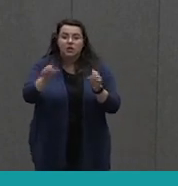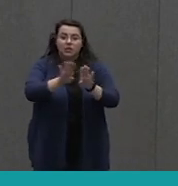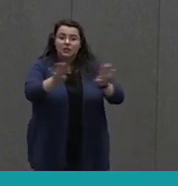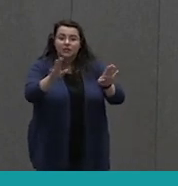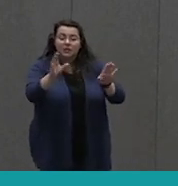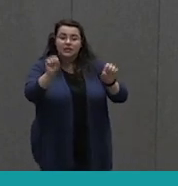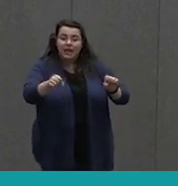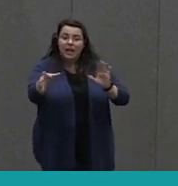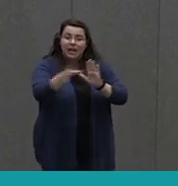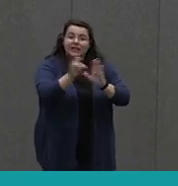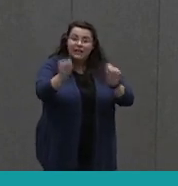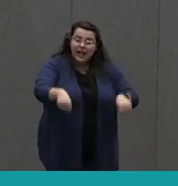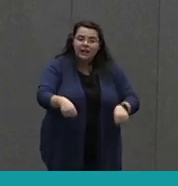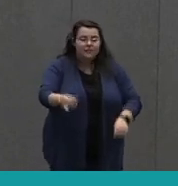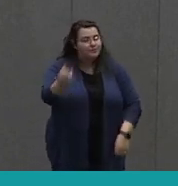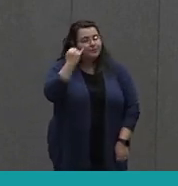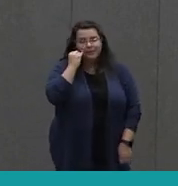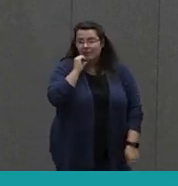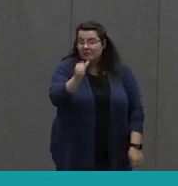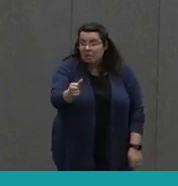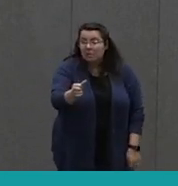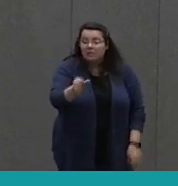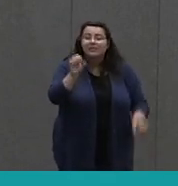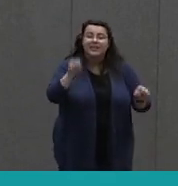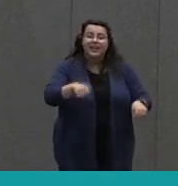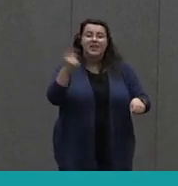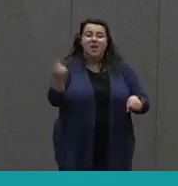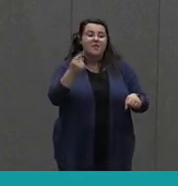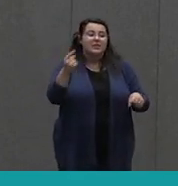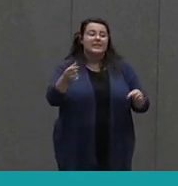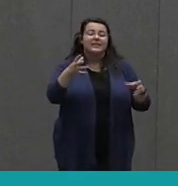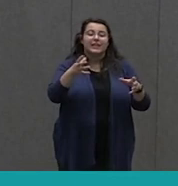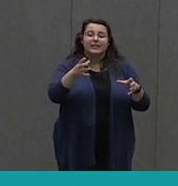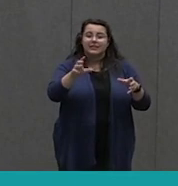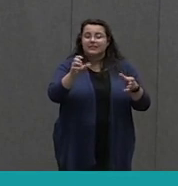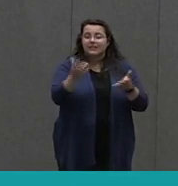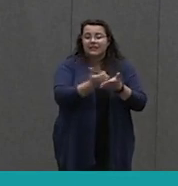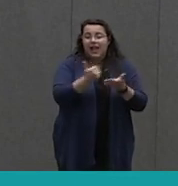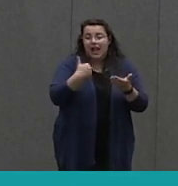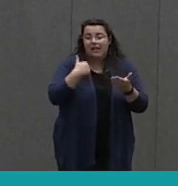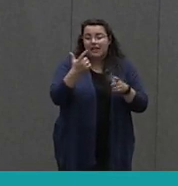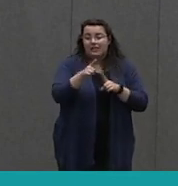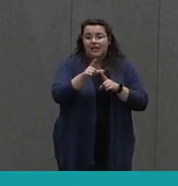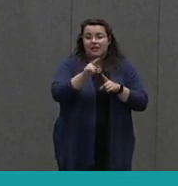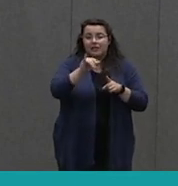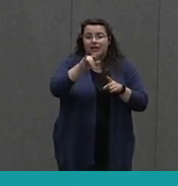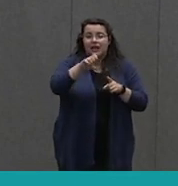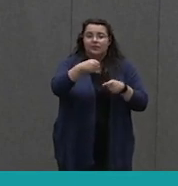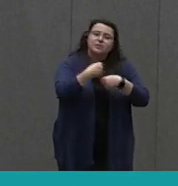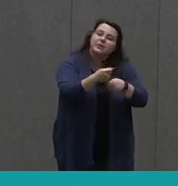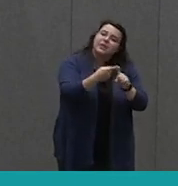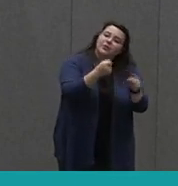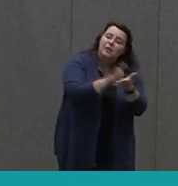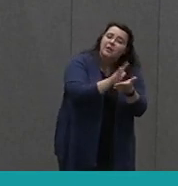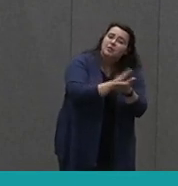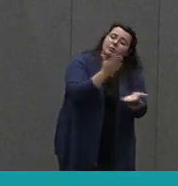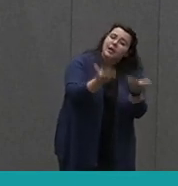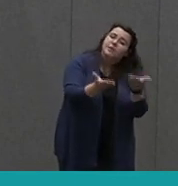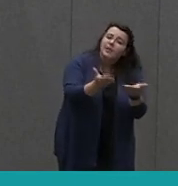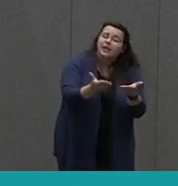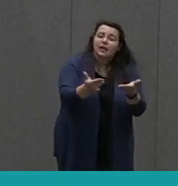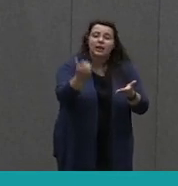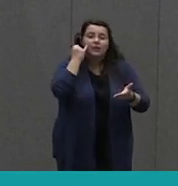vowel. You could keep your vowels changing out. You could actually even change all of the letters and do